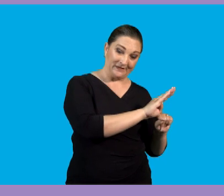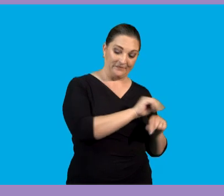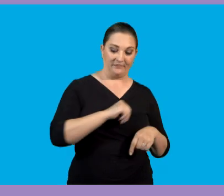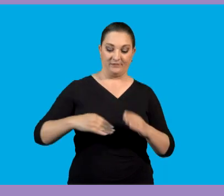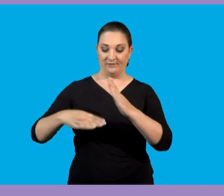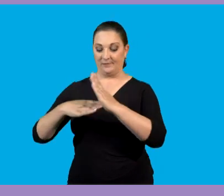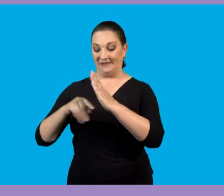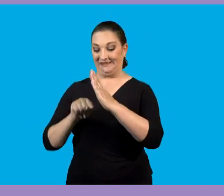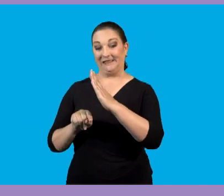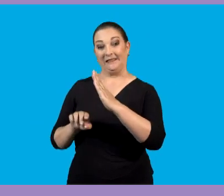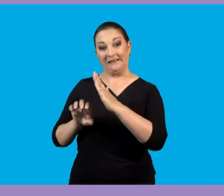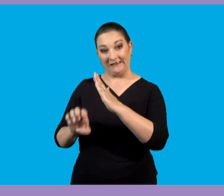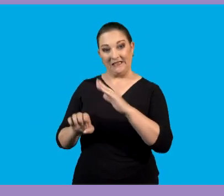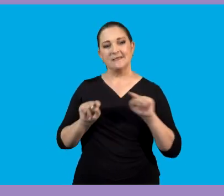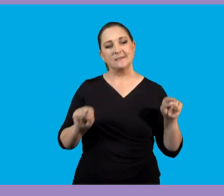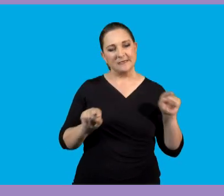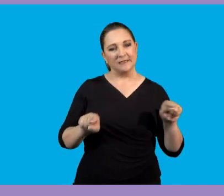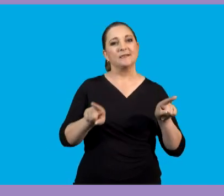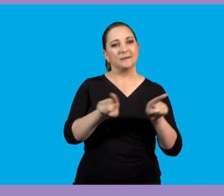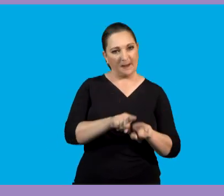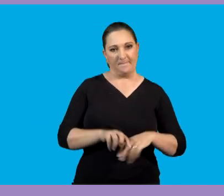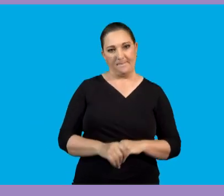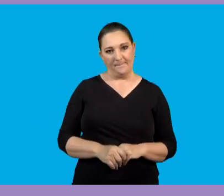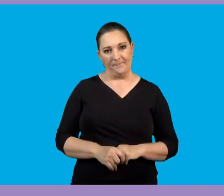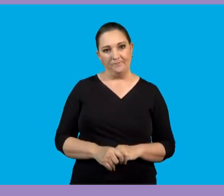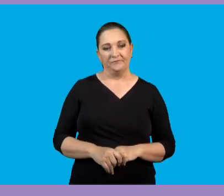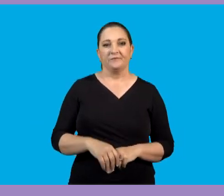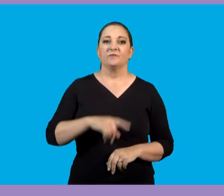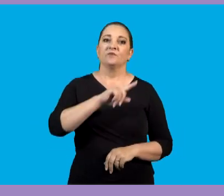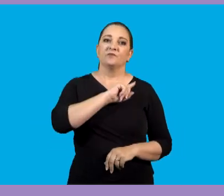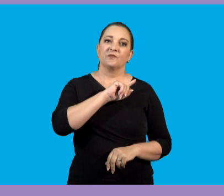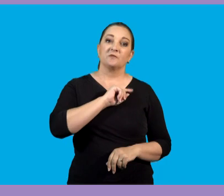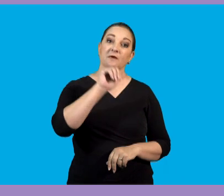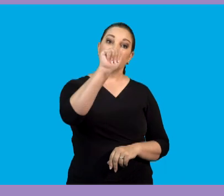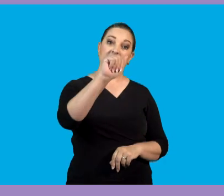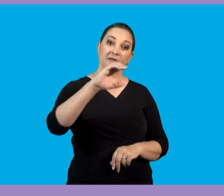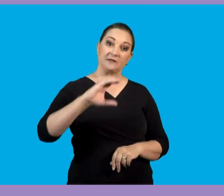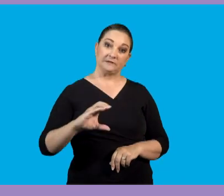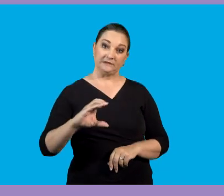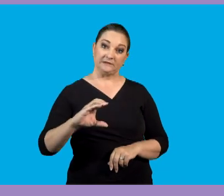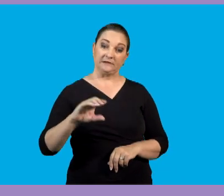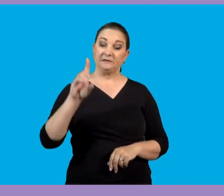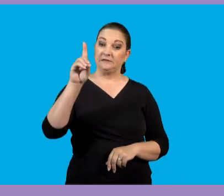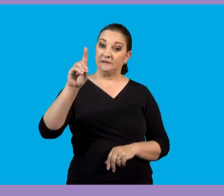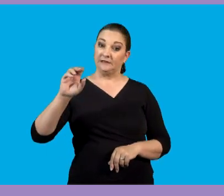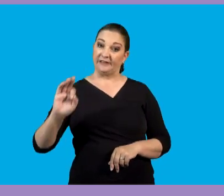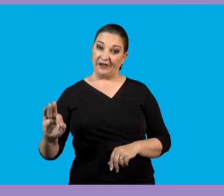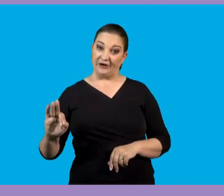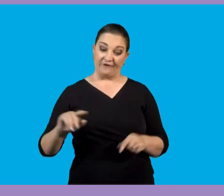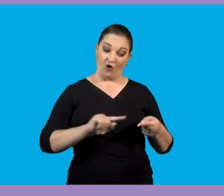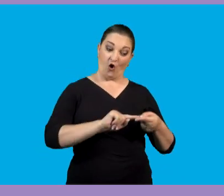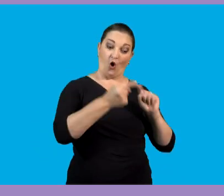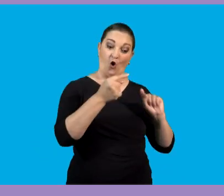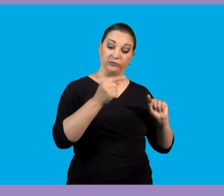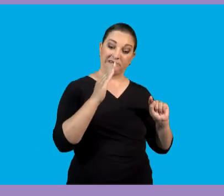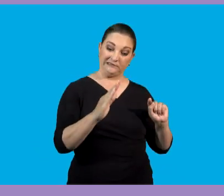E are equal, it would mean that AC, which is opposite angle B, and DF, which is opposite angle